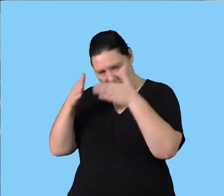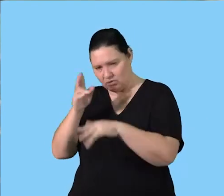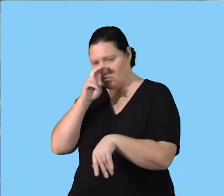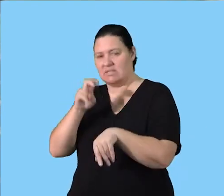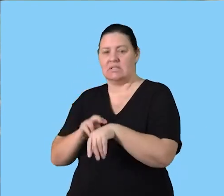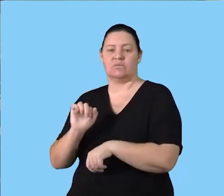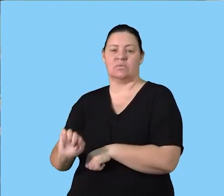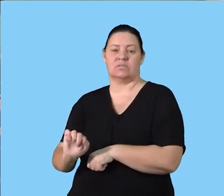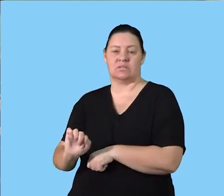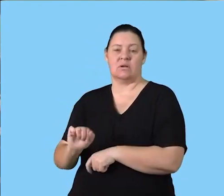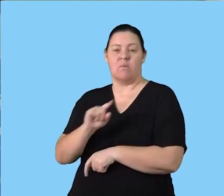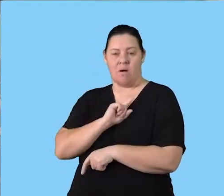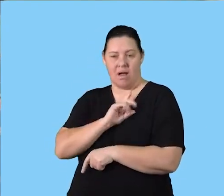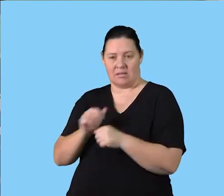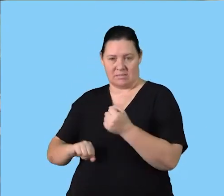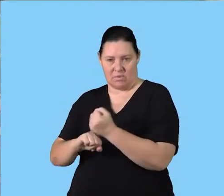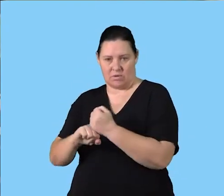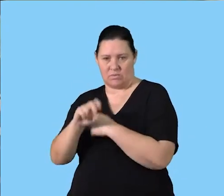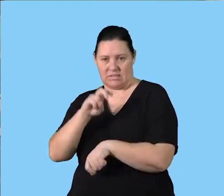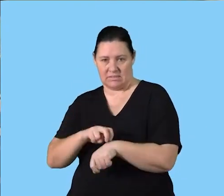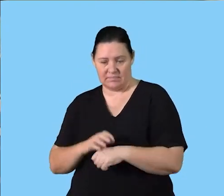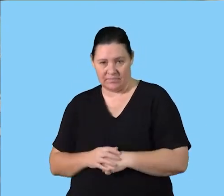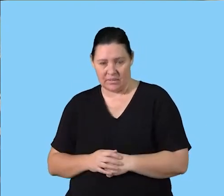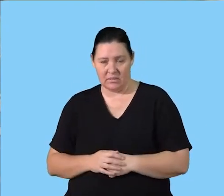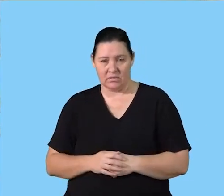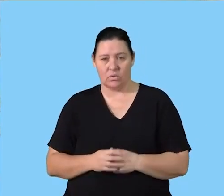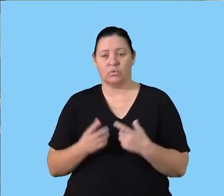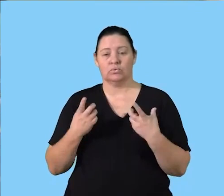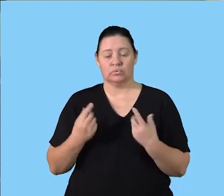attention in terms of supporting them. So we are going to